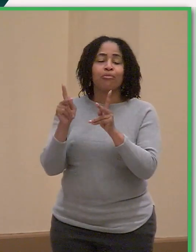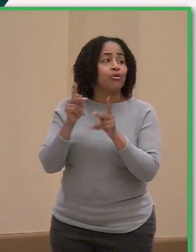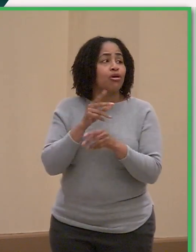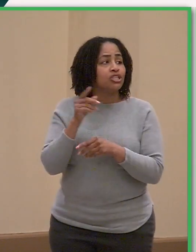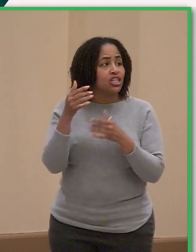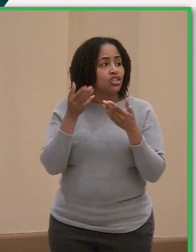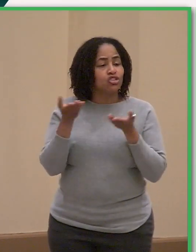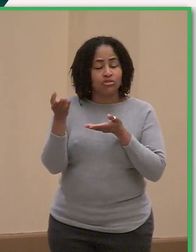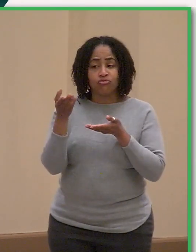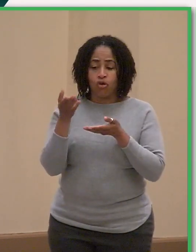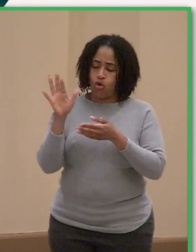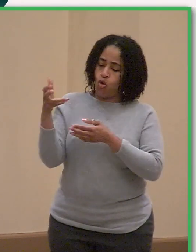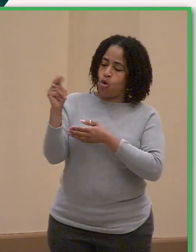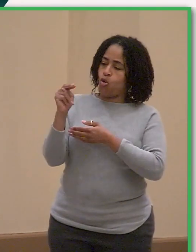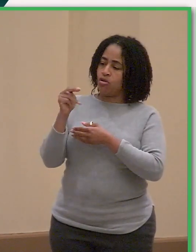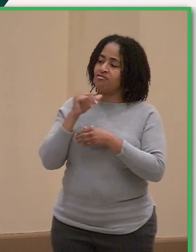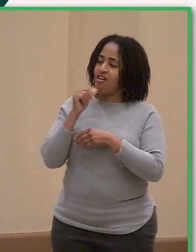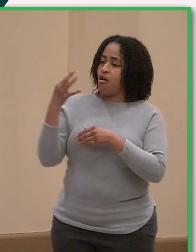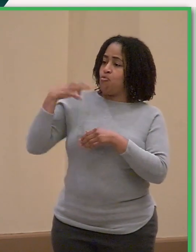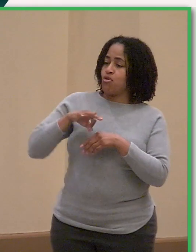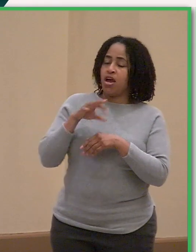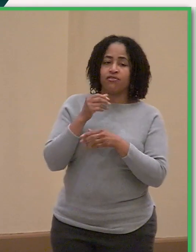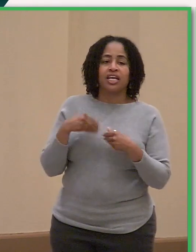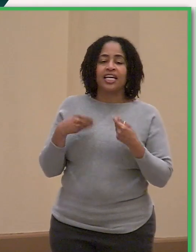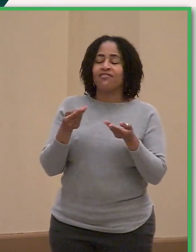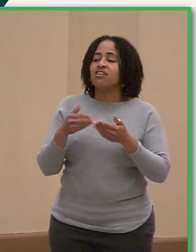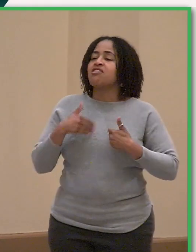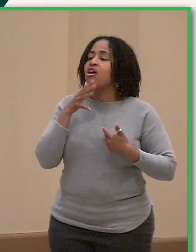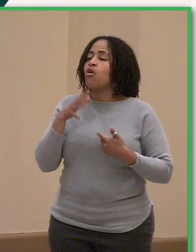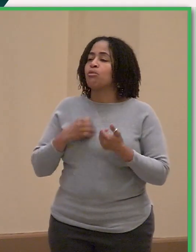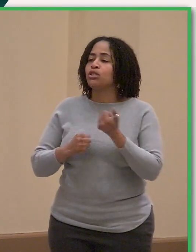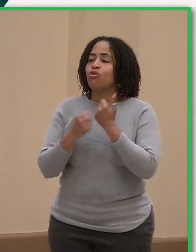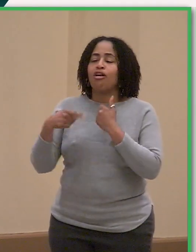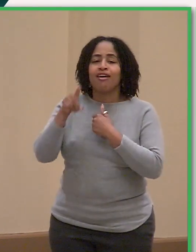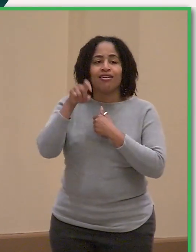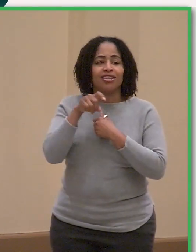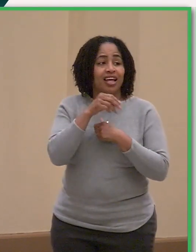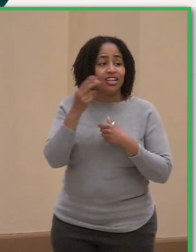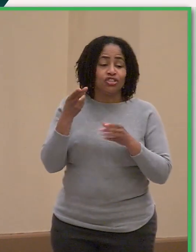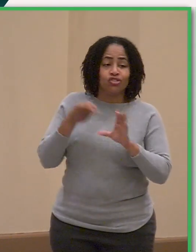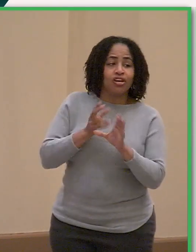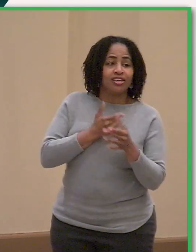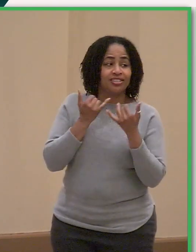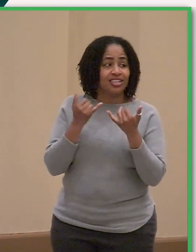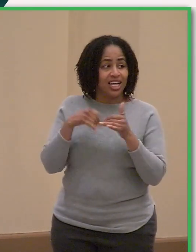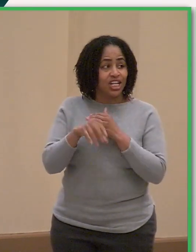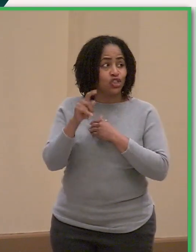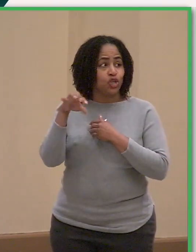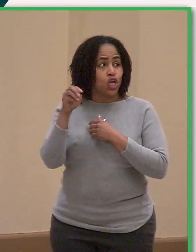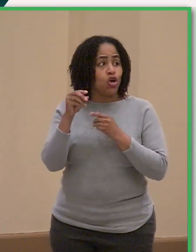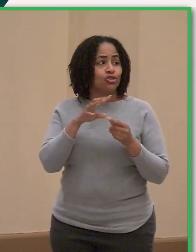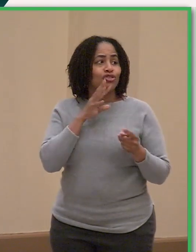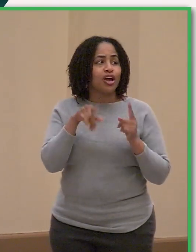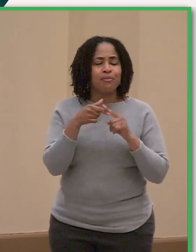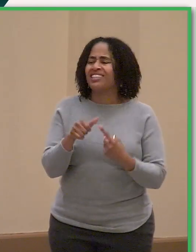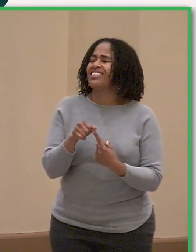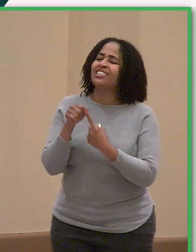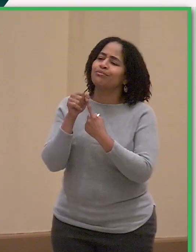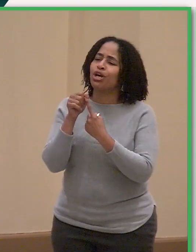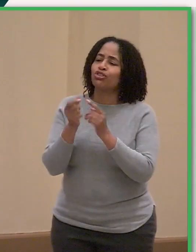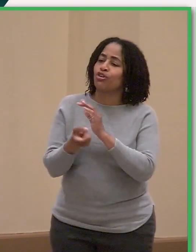a nonprofit to give young women the support that they need. Tyra Moore joins us now in studio to talk about a special event